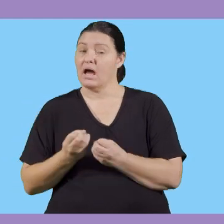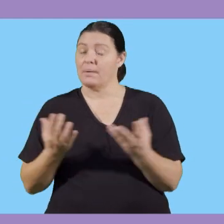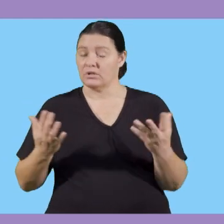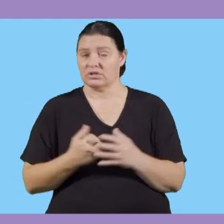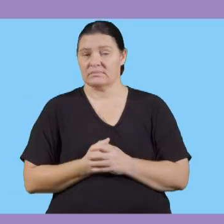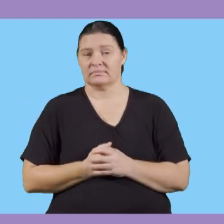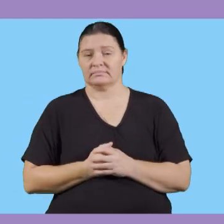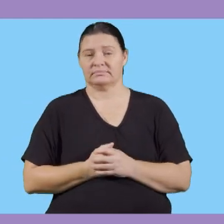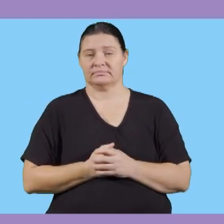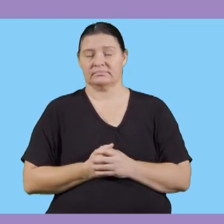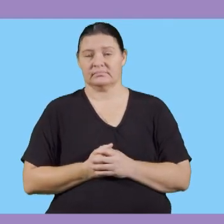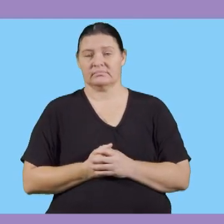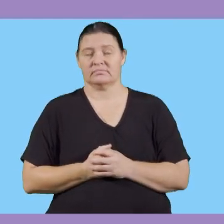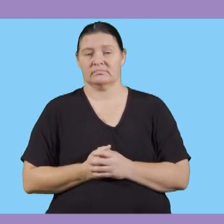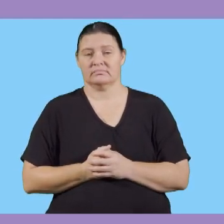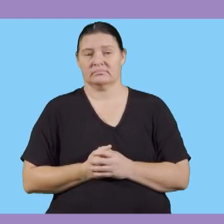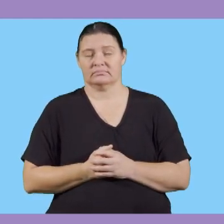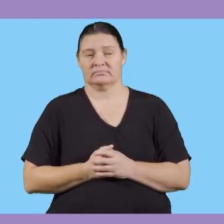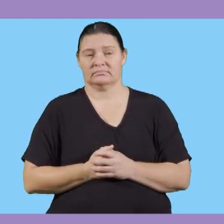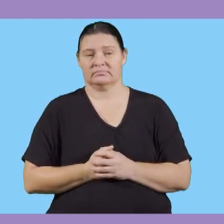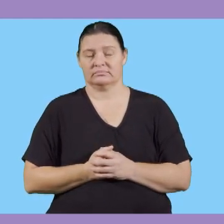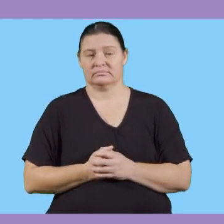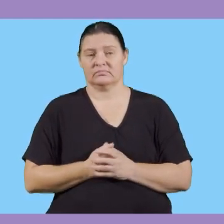to give you an answer of